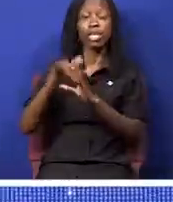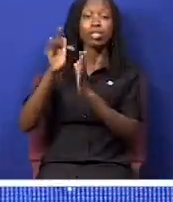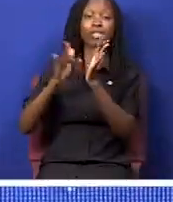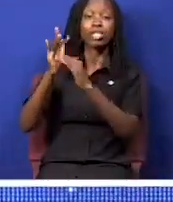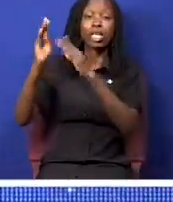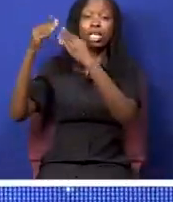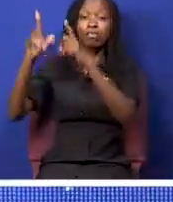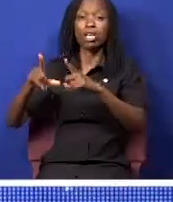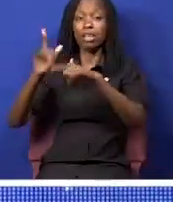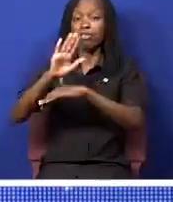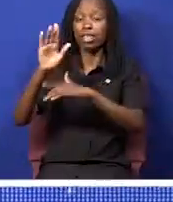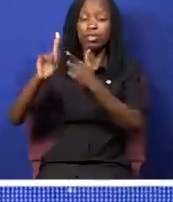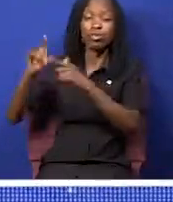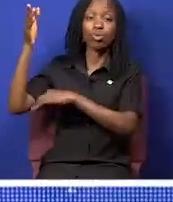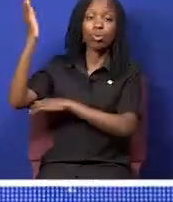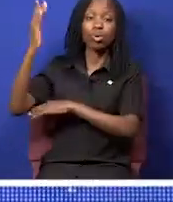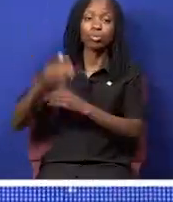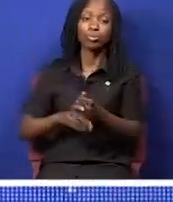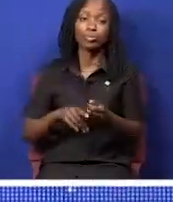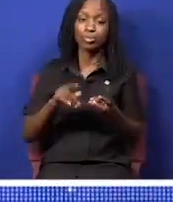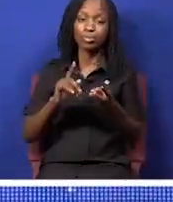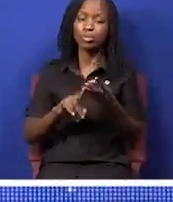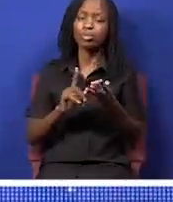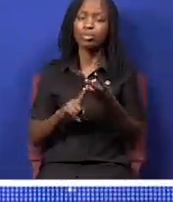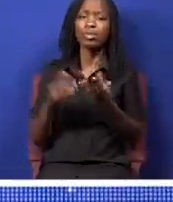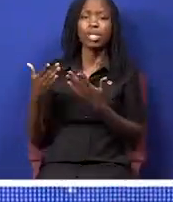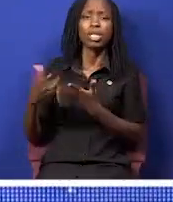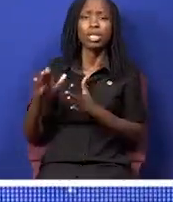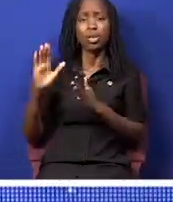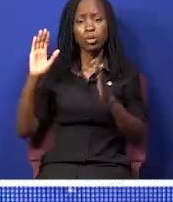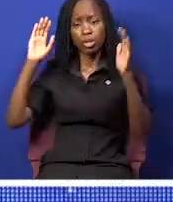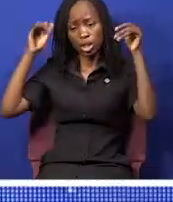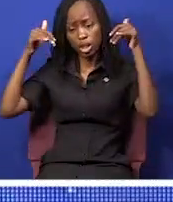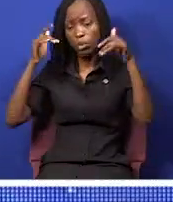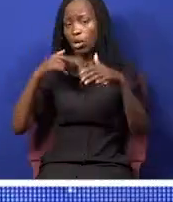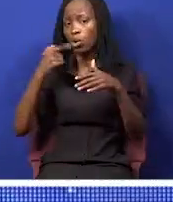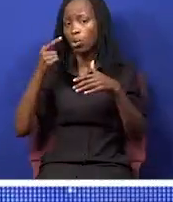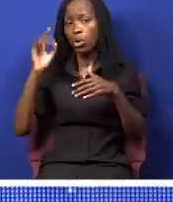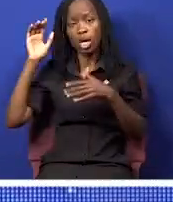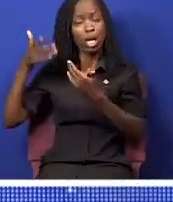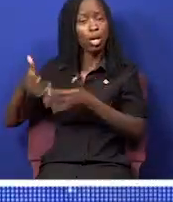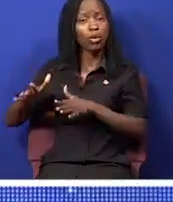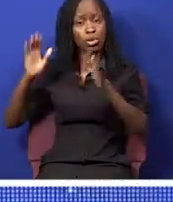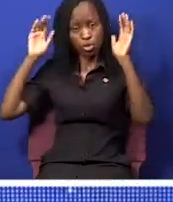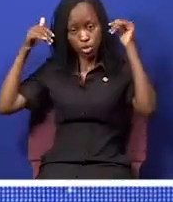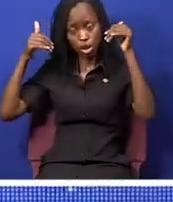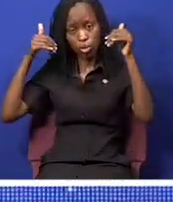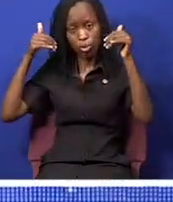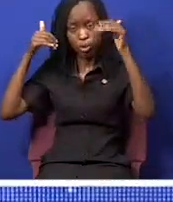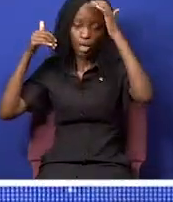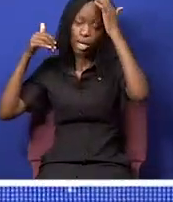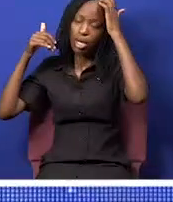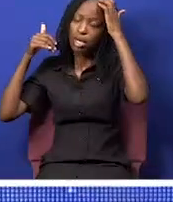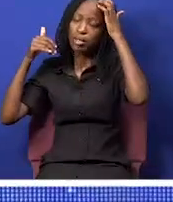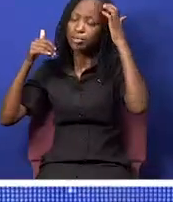him. The second point is that the lost sheep. Who are the lost sheep? The lost sheep comes in